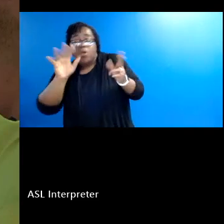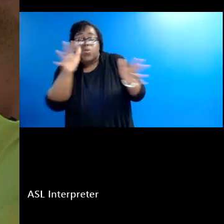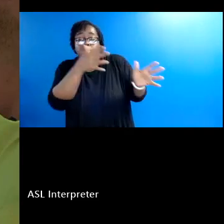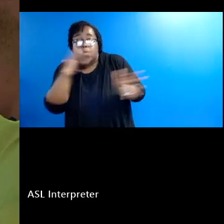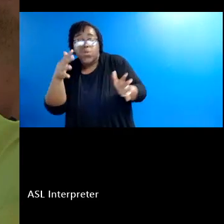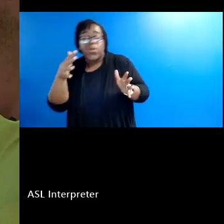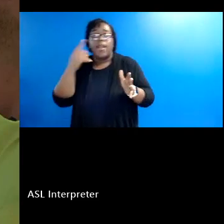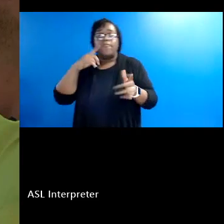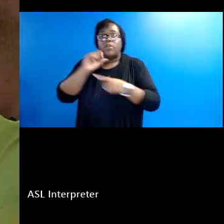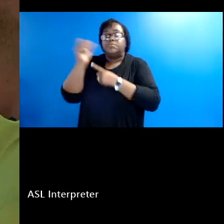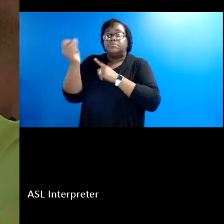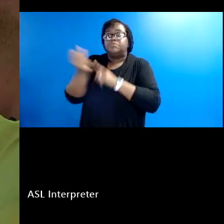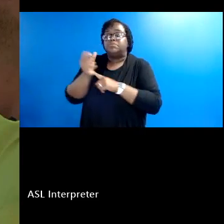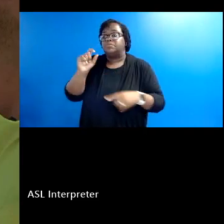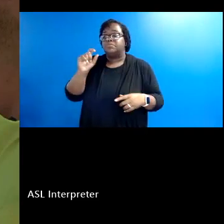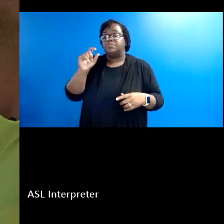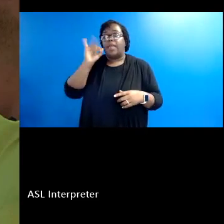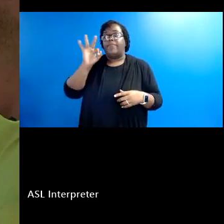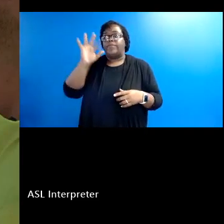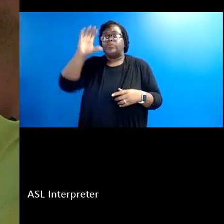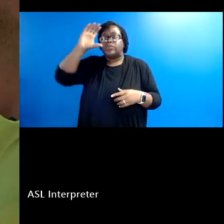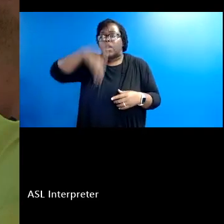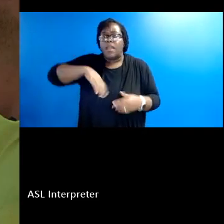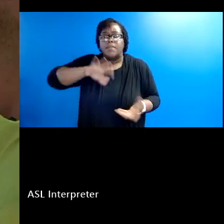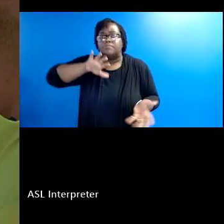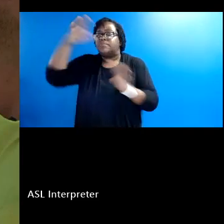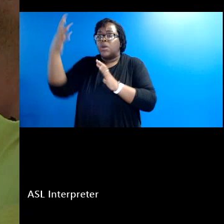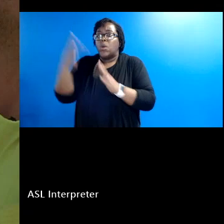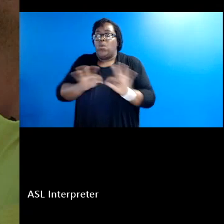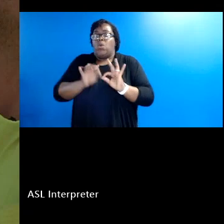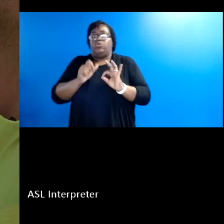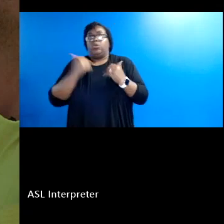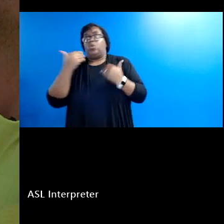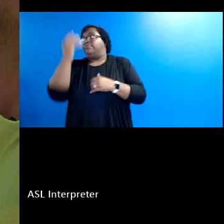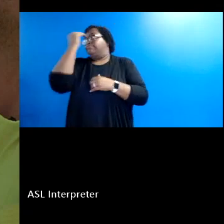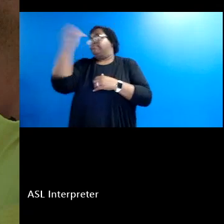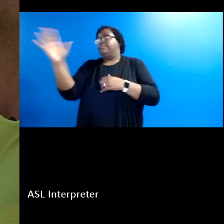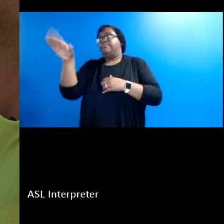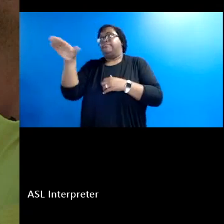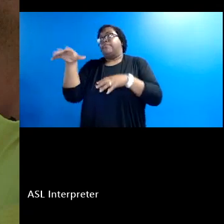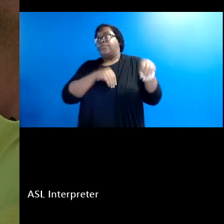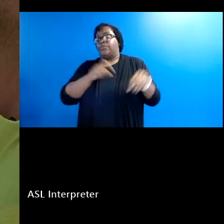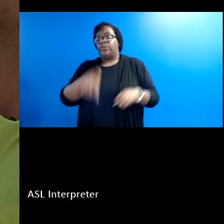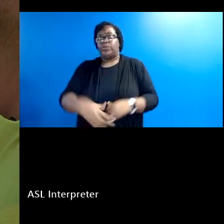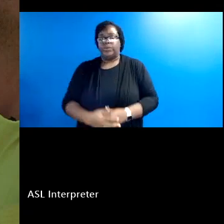for conditions that would be out of the ordinary that are worth calling in. Next slide.